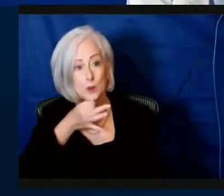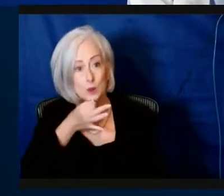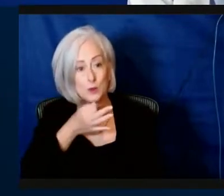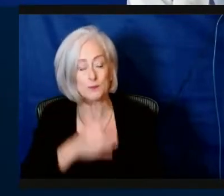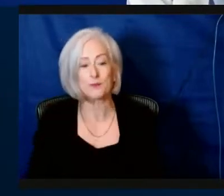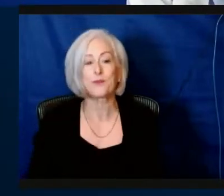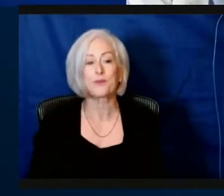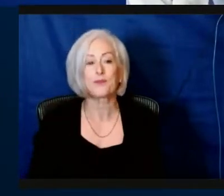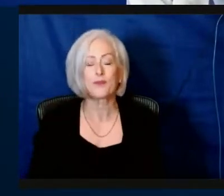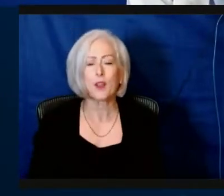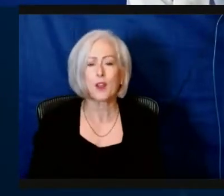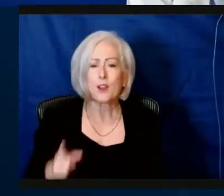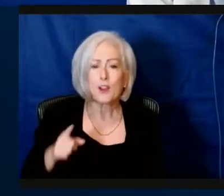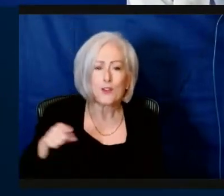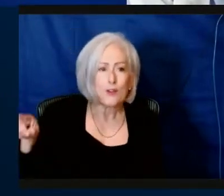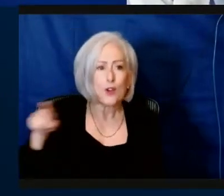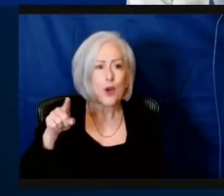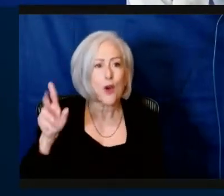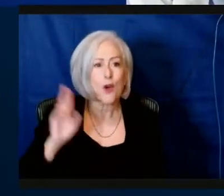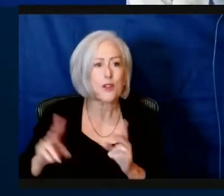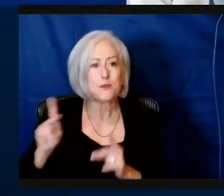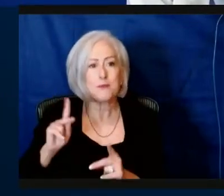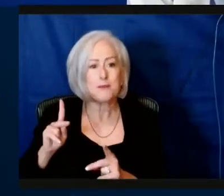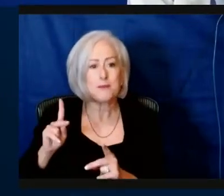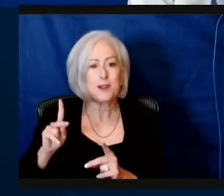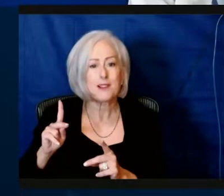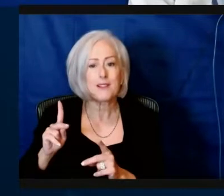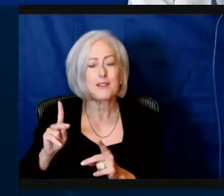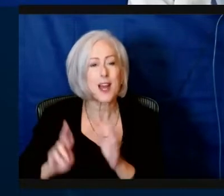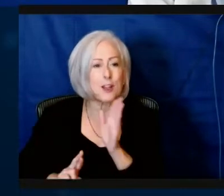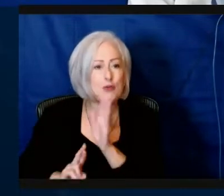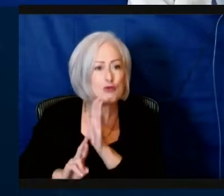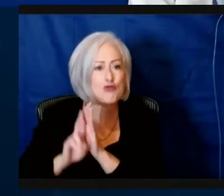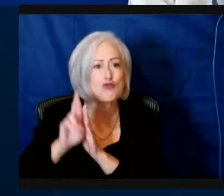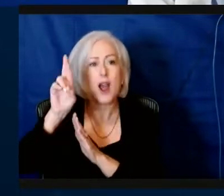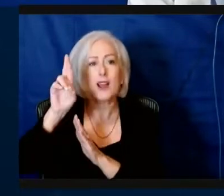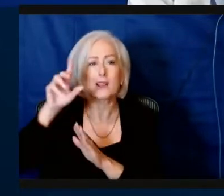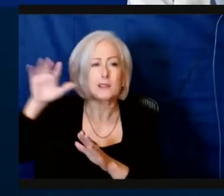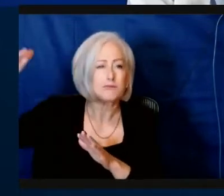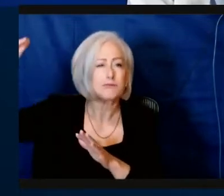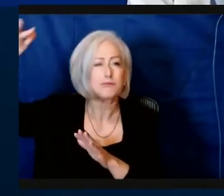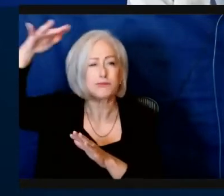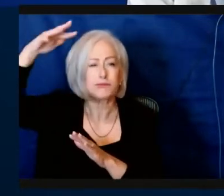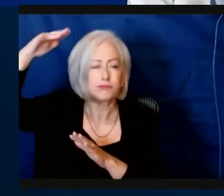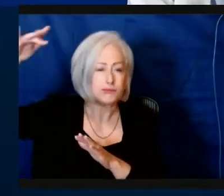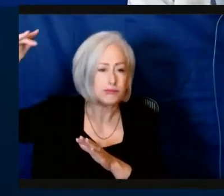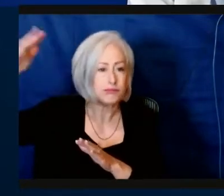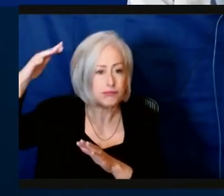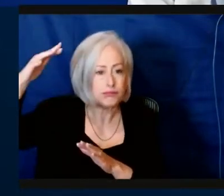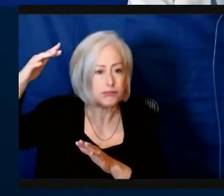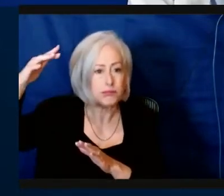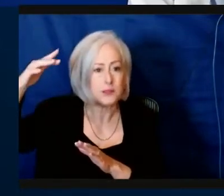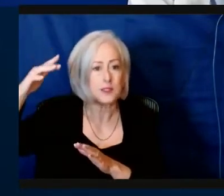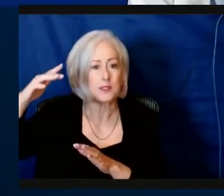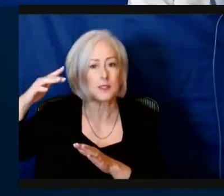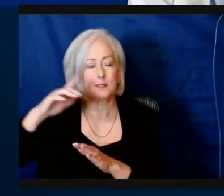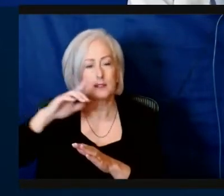around on the Enterprise, Discovery, Voyager, Stargazer, all these different ships that are really just important to our